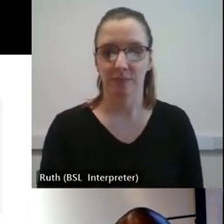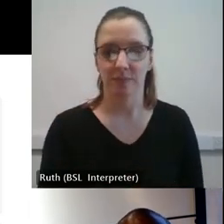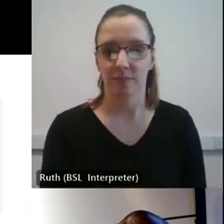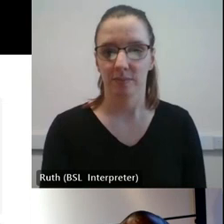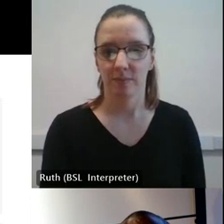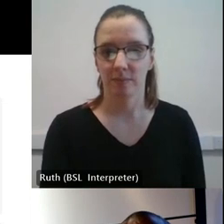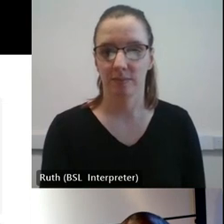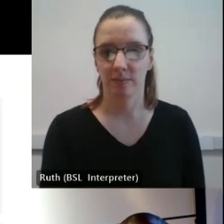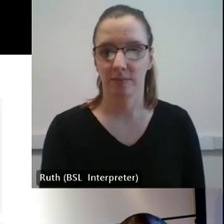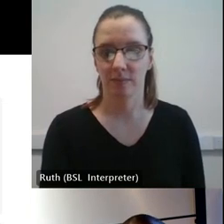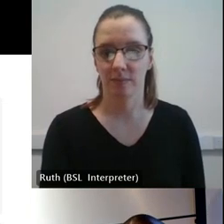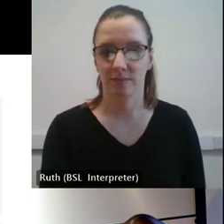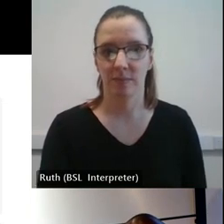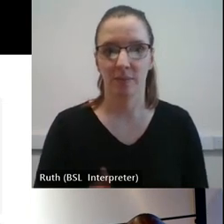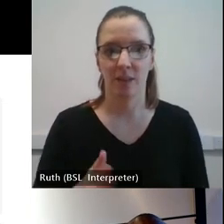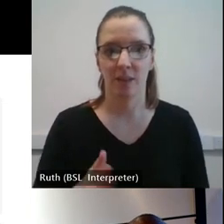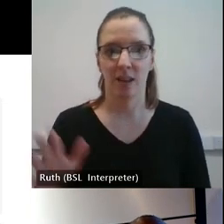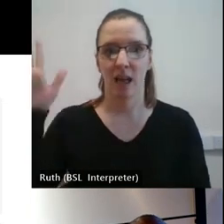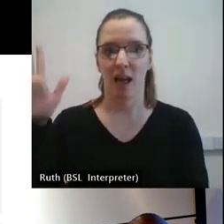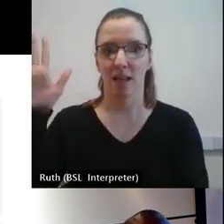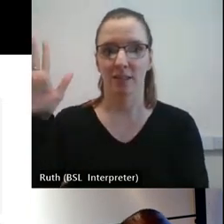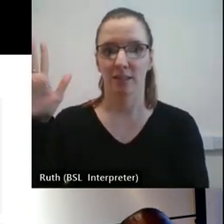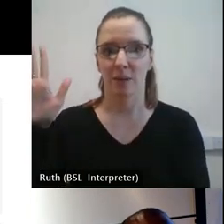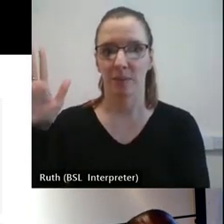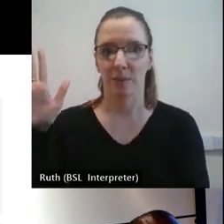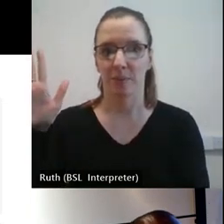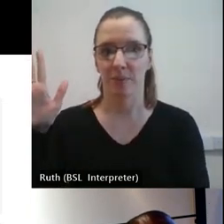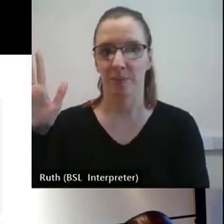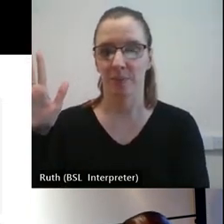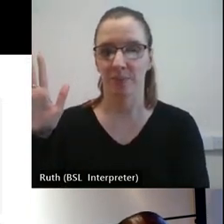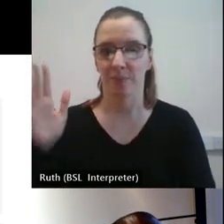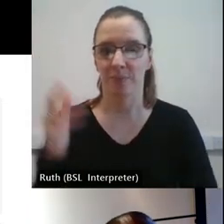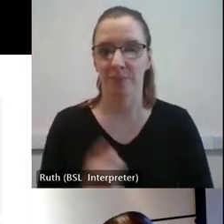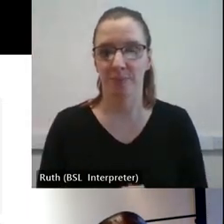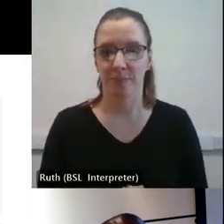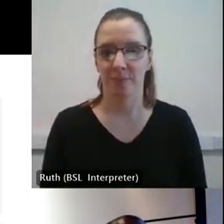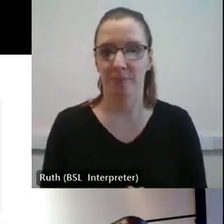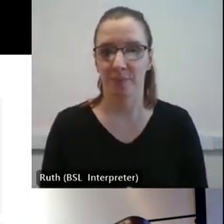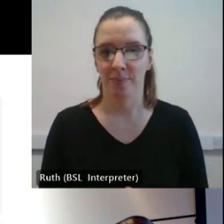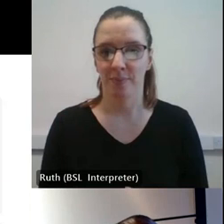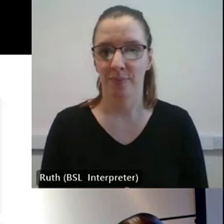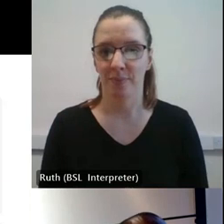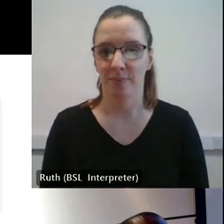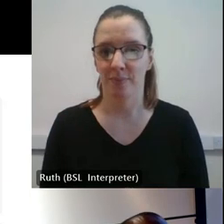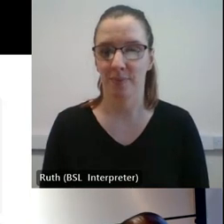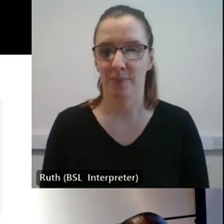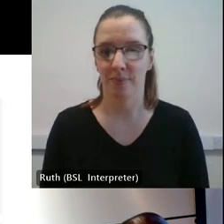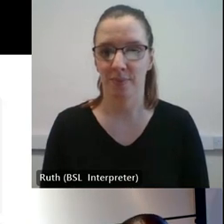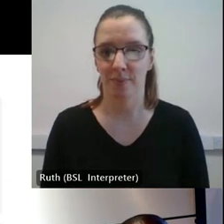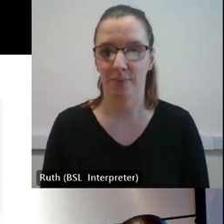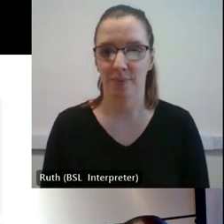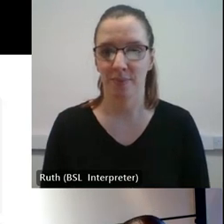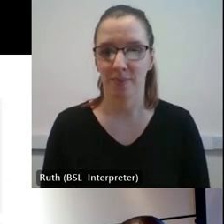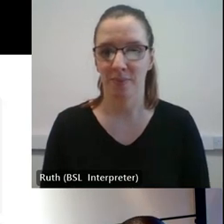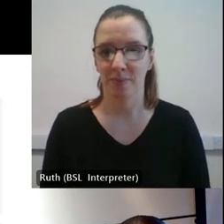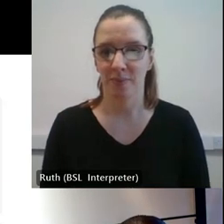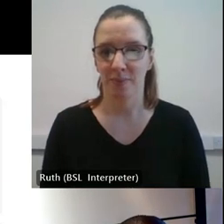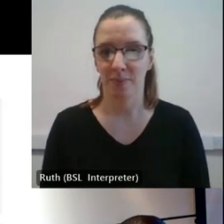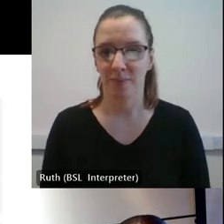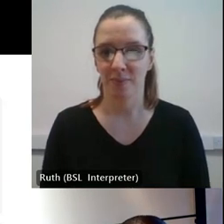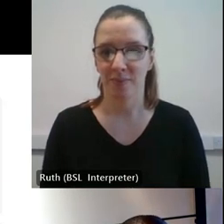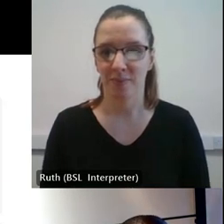Nope. Okie doke. So, any hands going up in the auditorium for live questions? Yep, go for it. Yes. Entirely up to you.